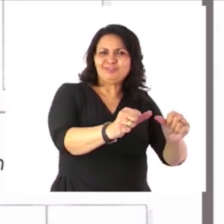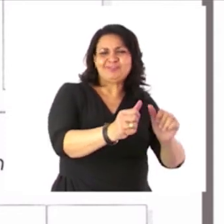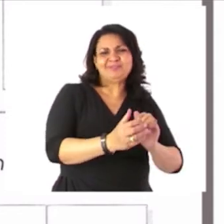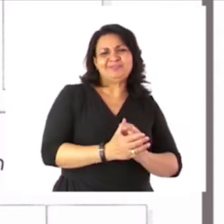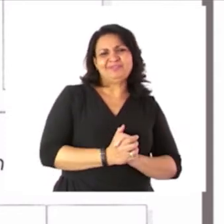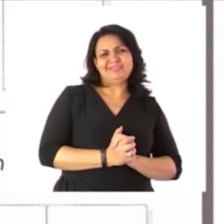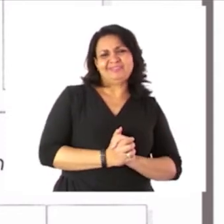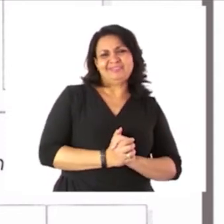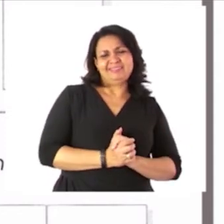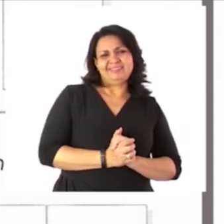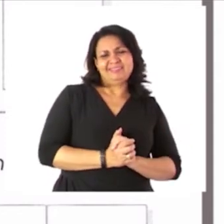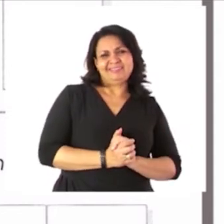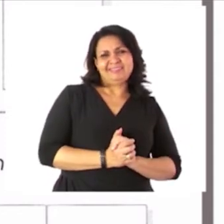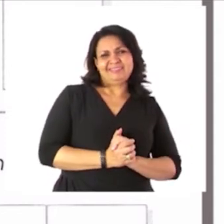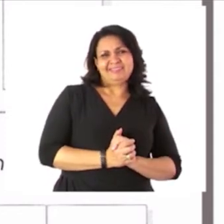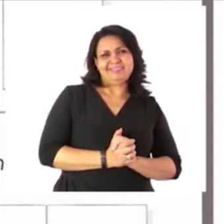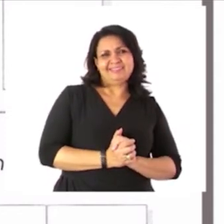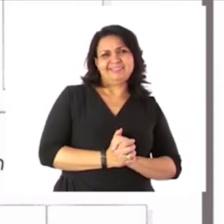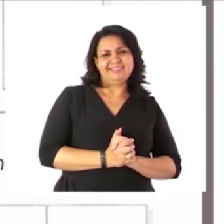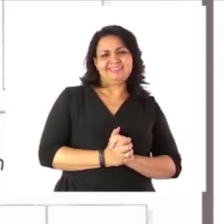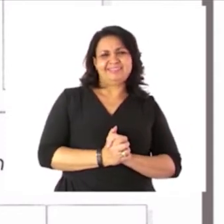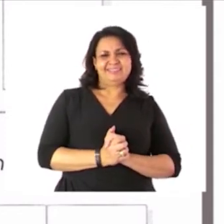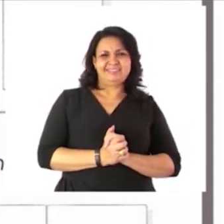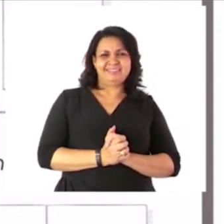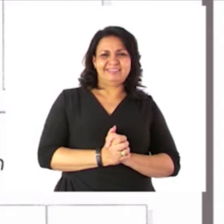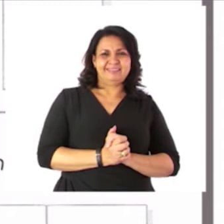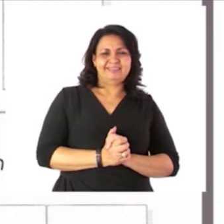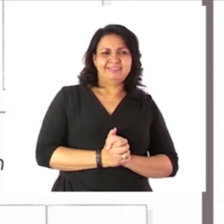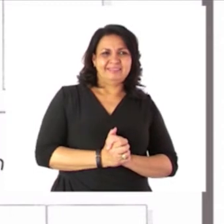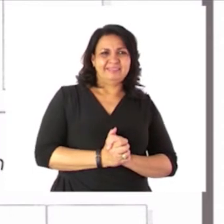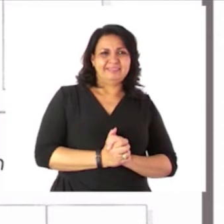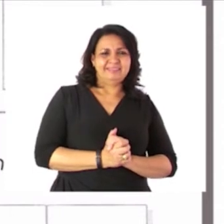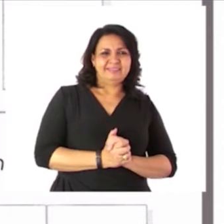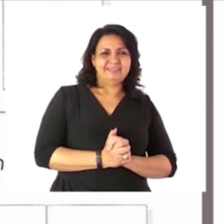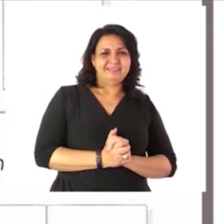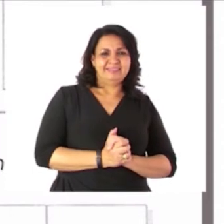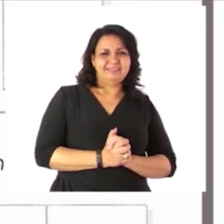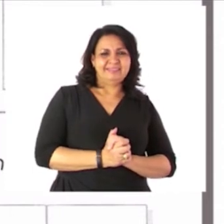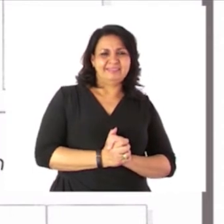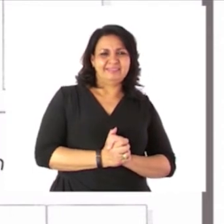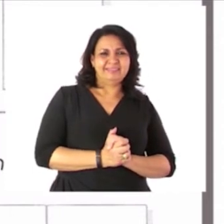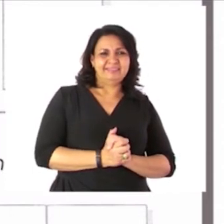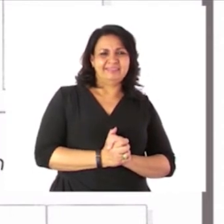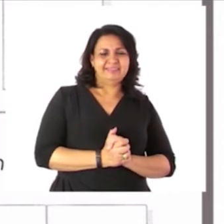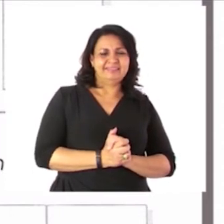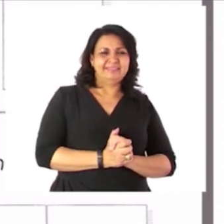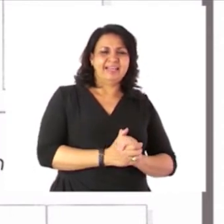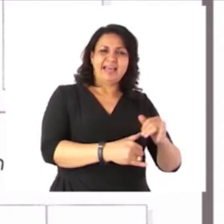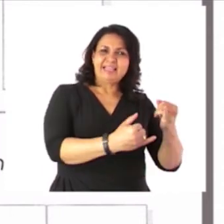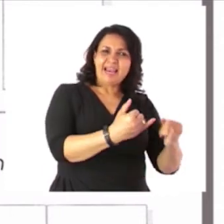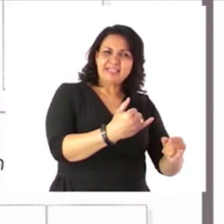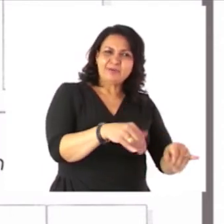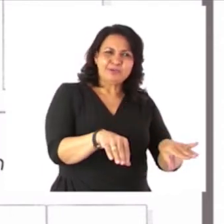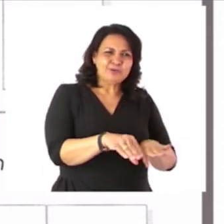dots. Oh yes, and the number 3 again. I want you to do the last block